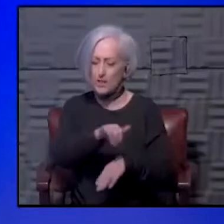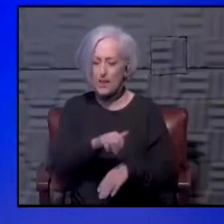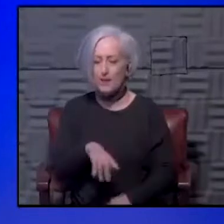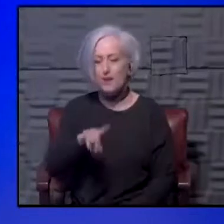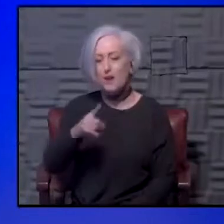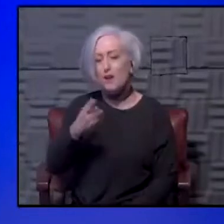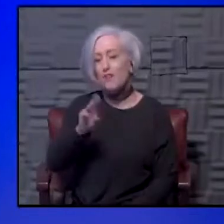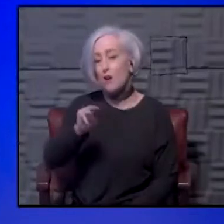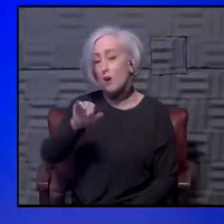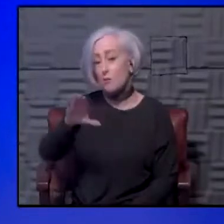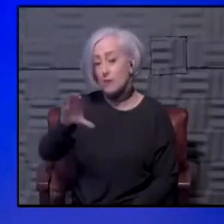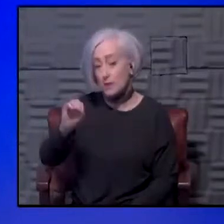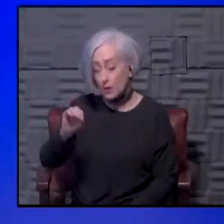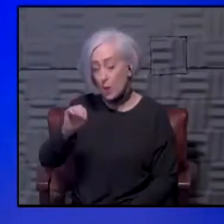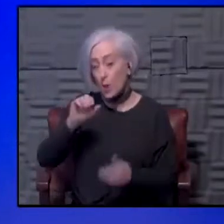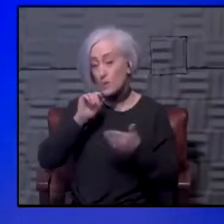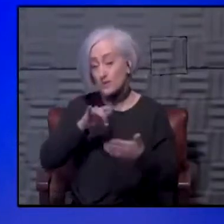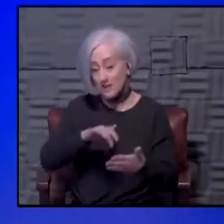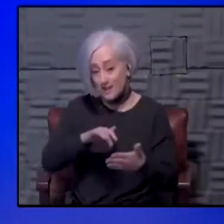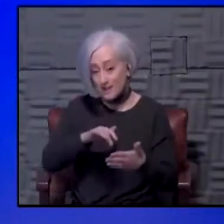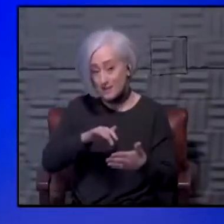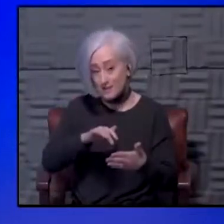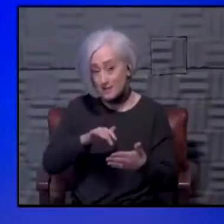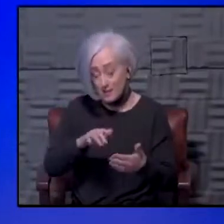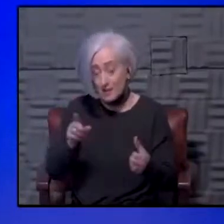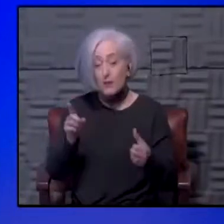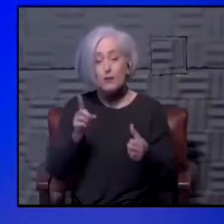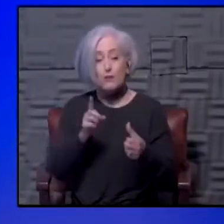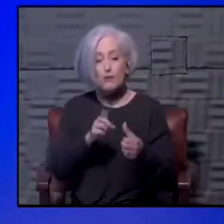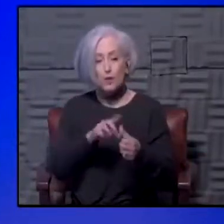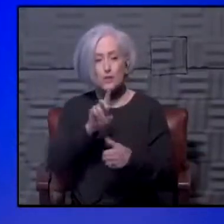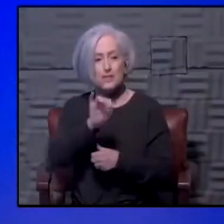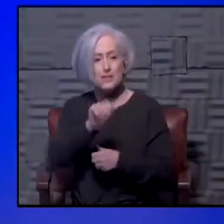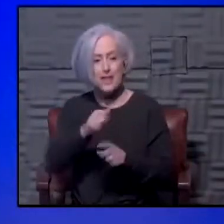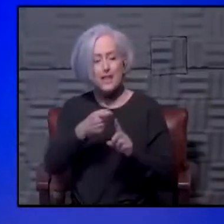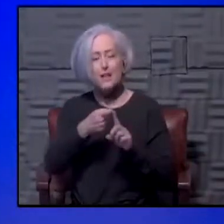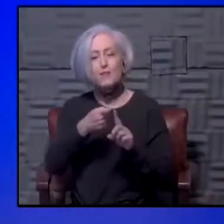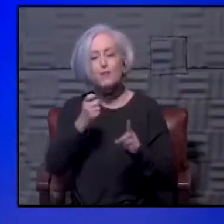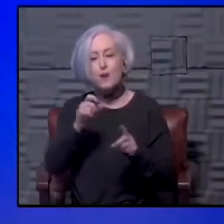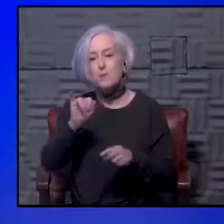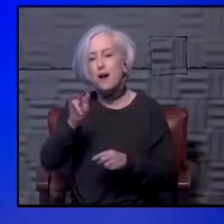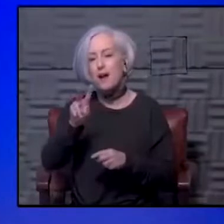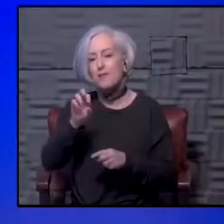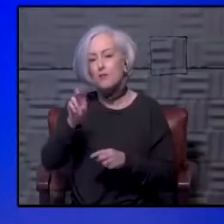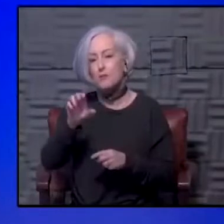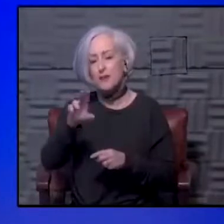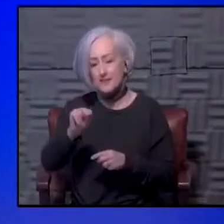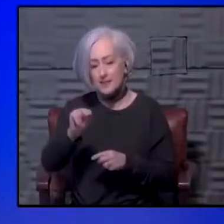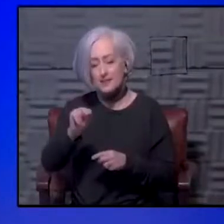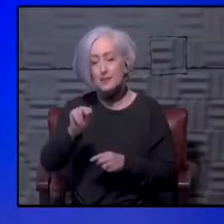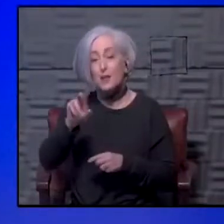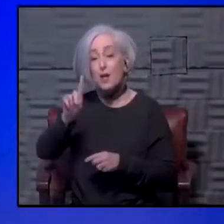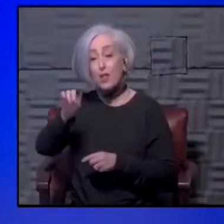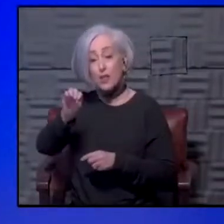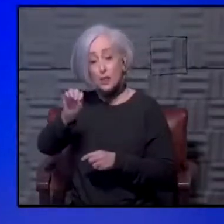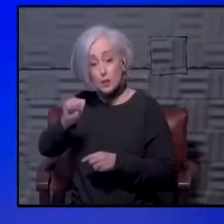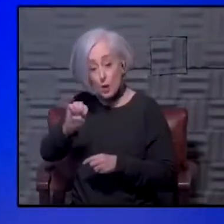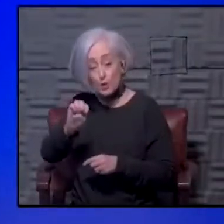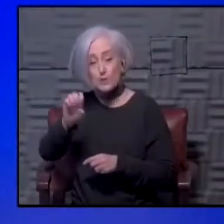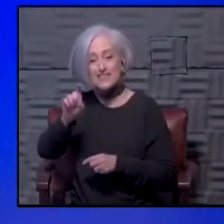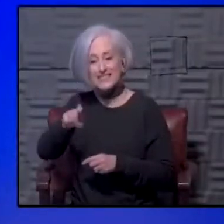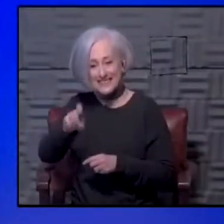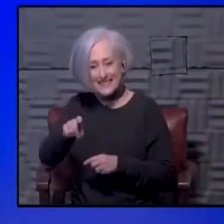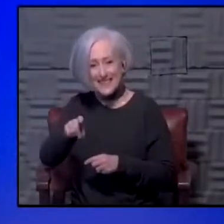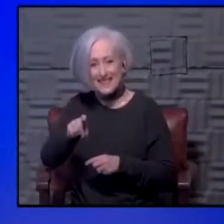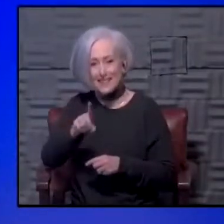originally done when some of that first data came out about ivermectin, really the doses that you would need for it to be effective were